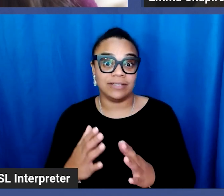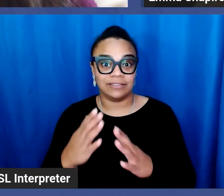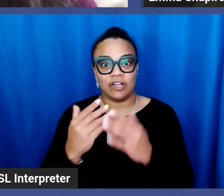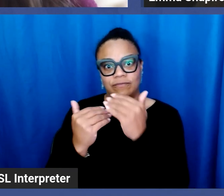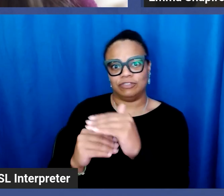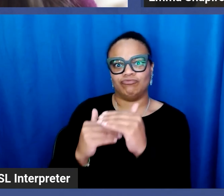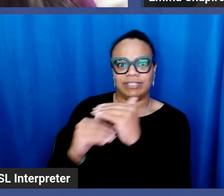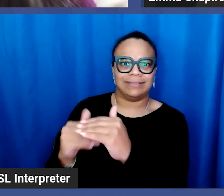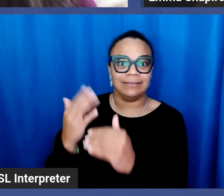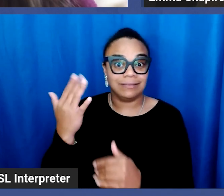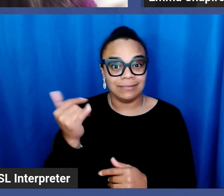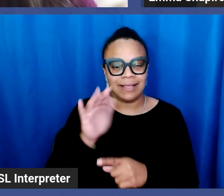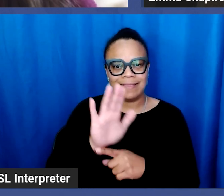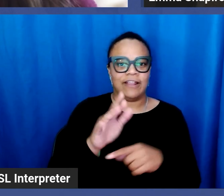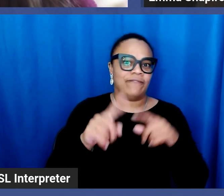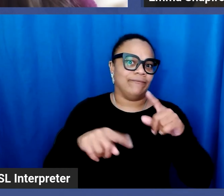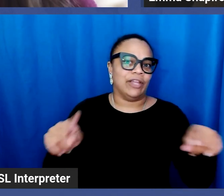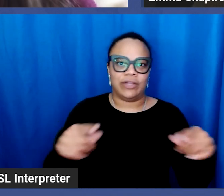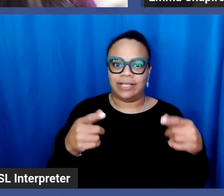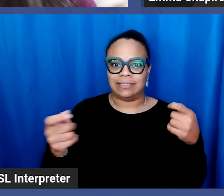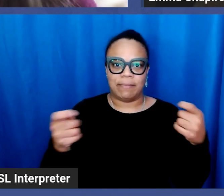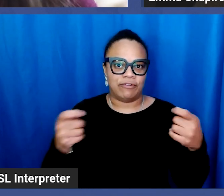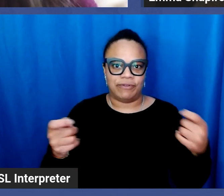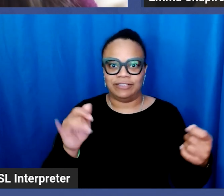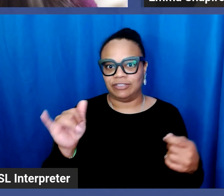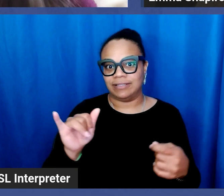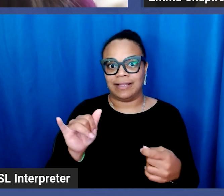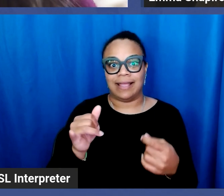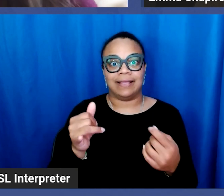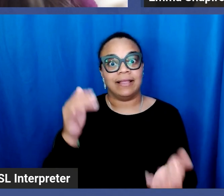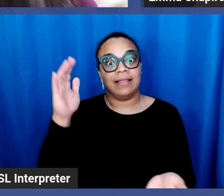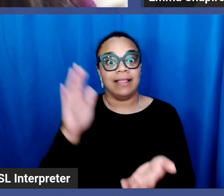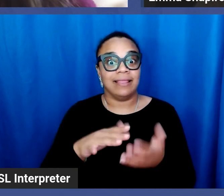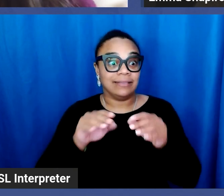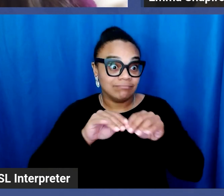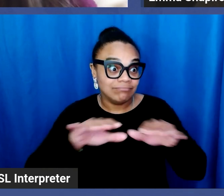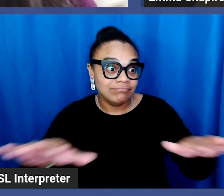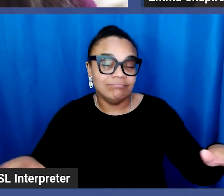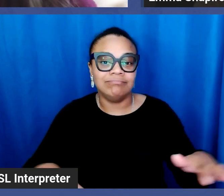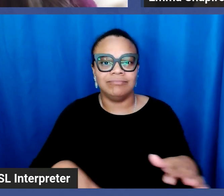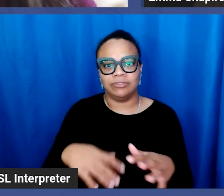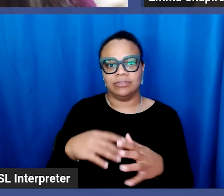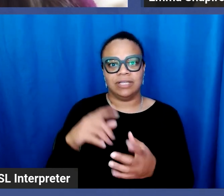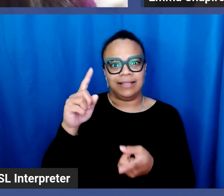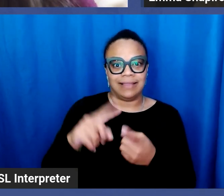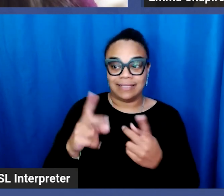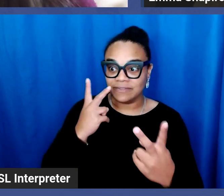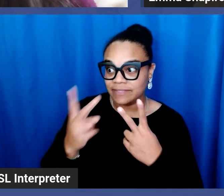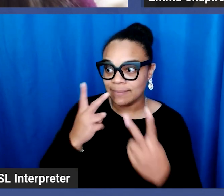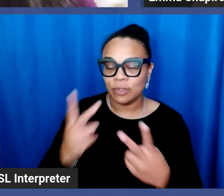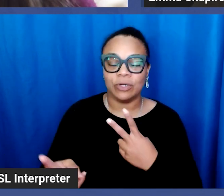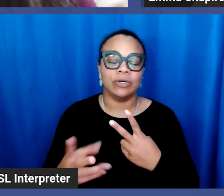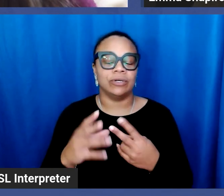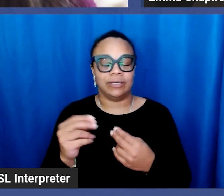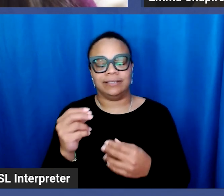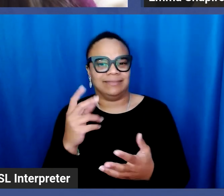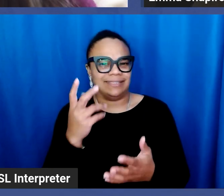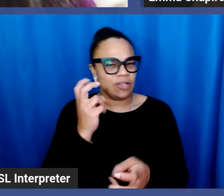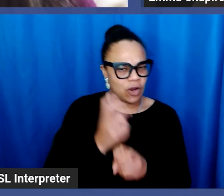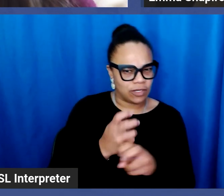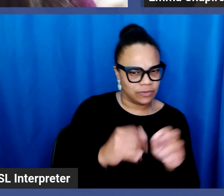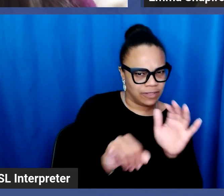moderation practices, such as limited reach, reduced visibility, and other restrictions on accounts. It's hard to know whether the